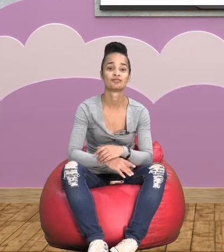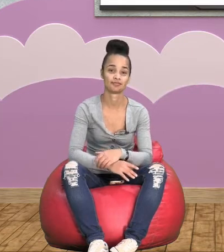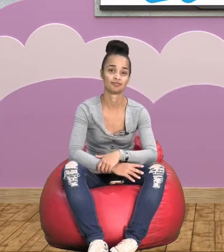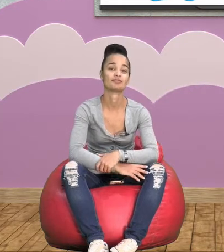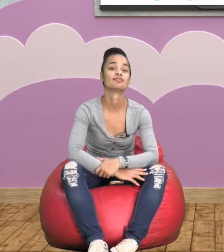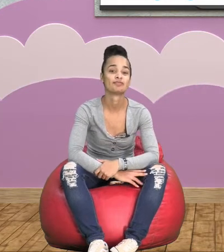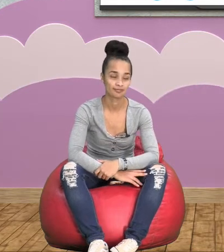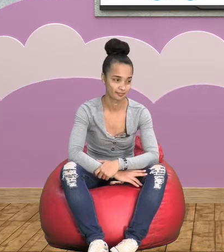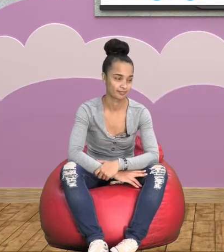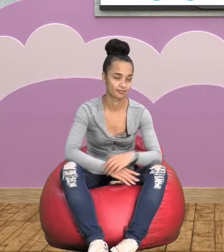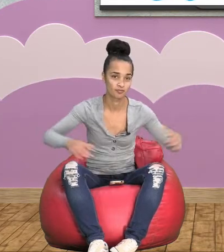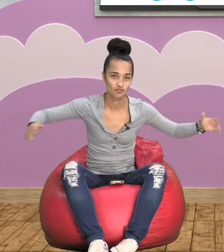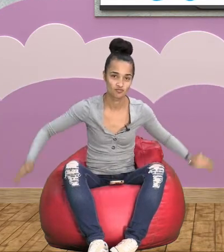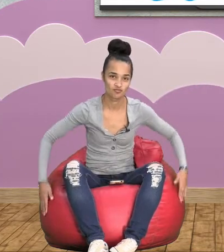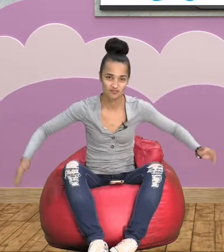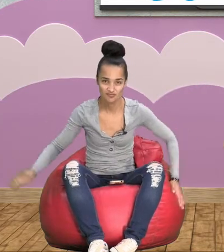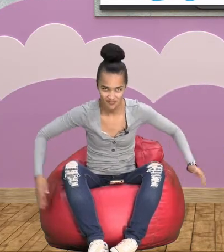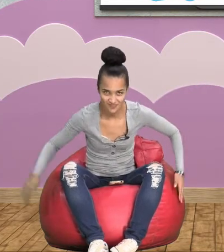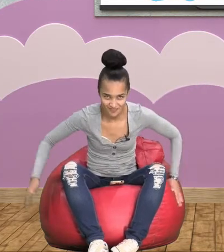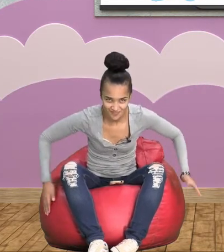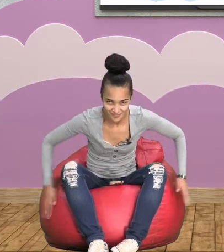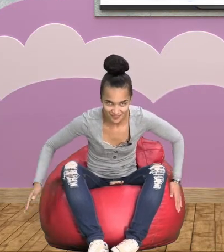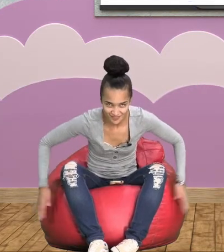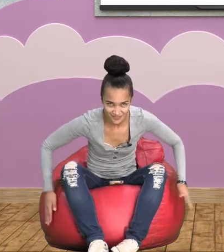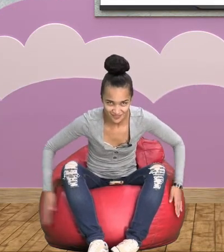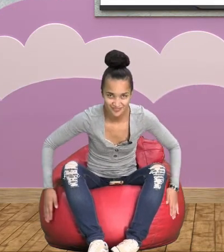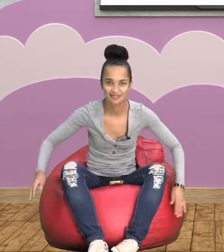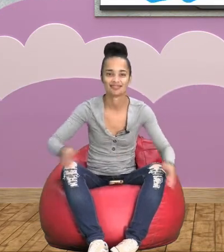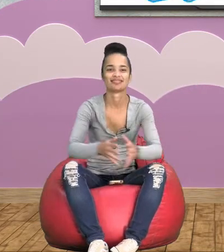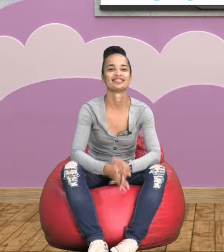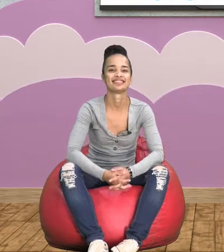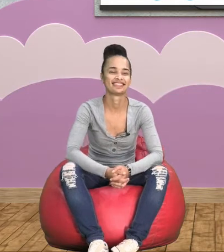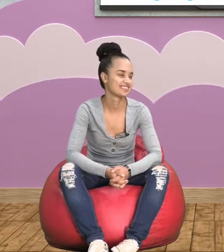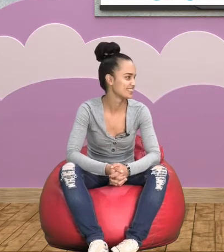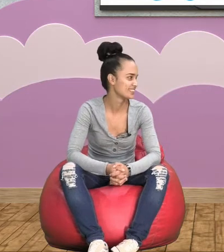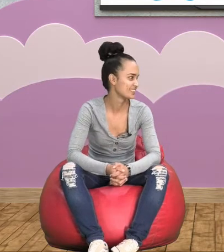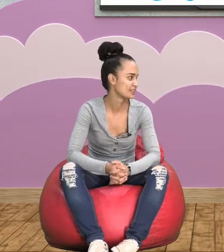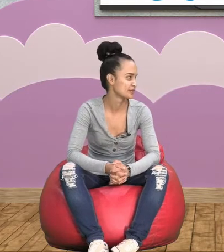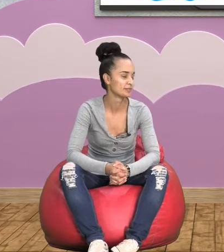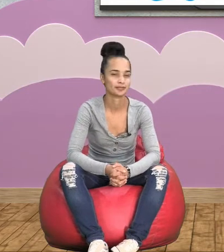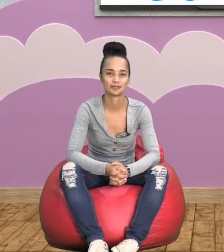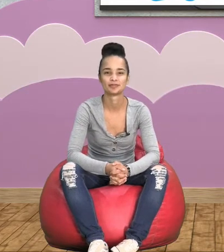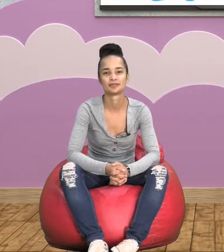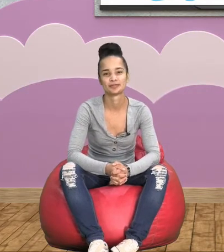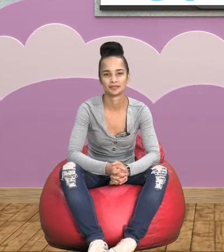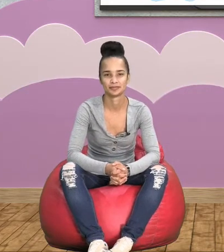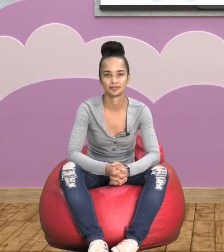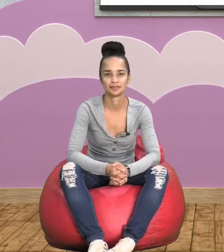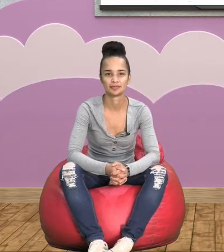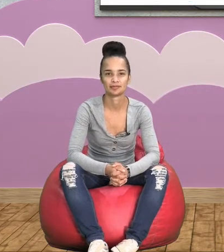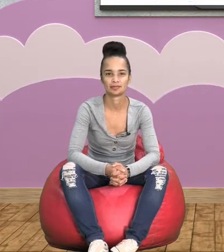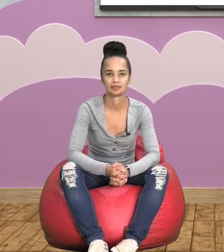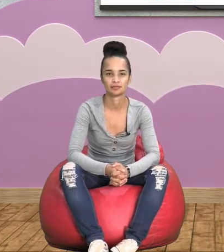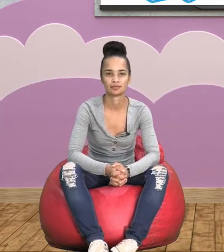at Innovations for these super fun, cool bean bags. And if you want to rent anything for your party or